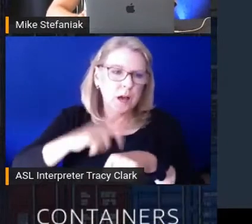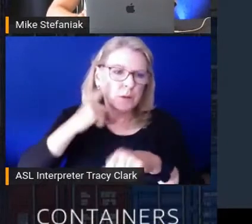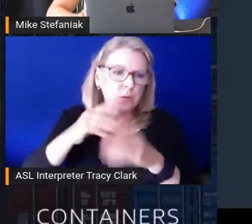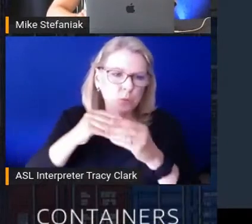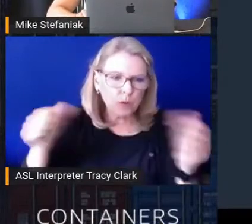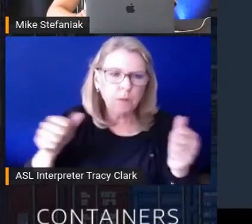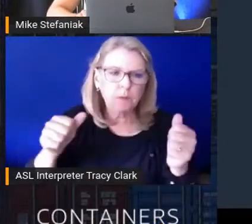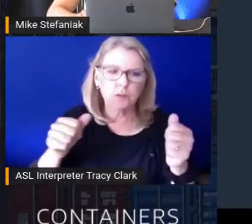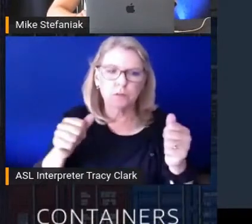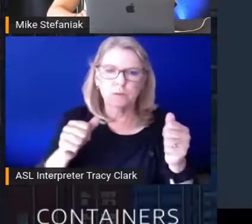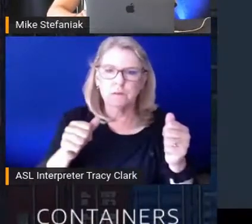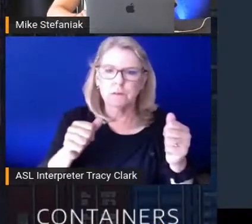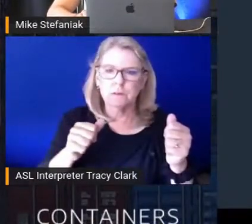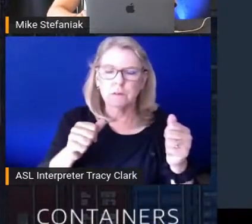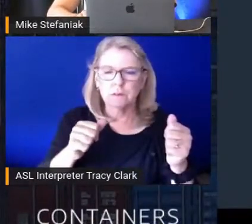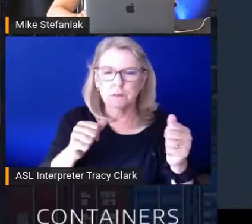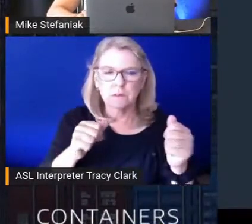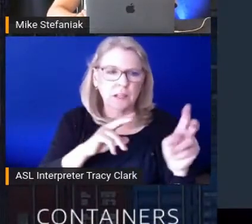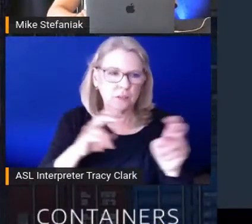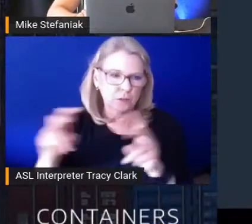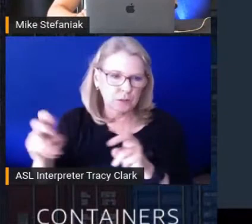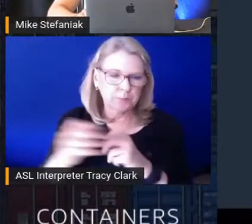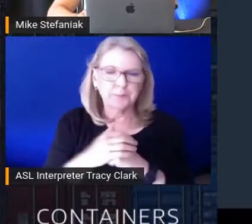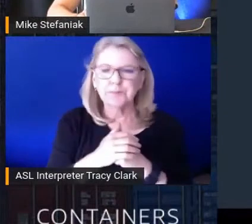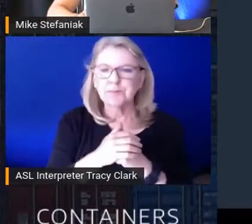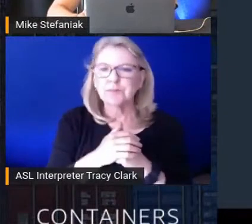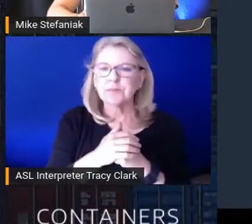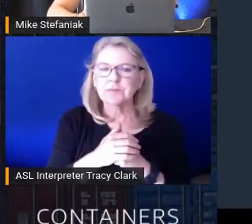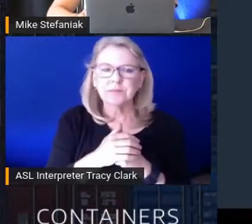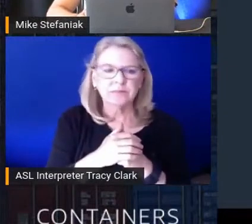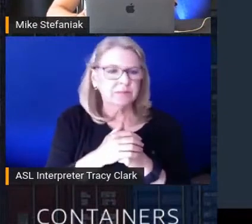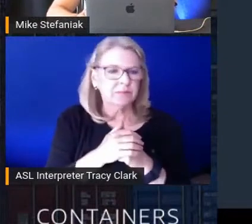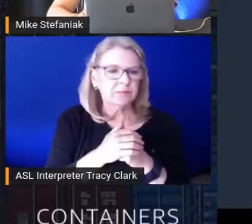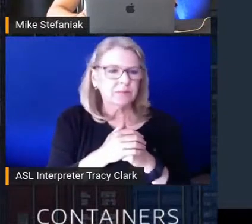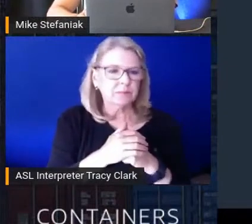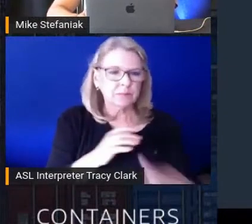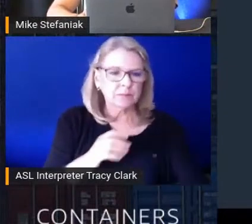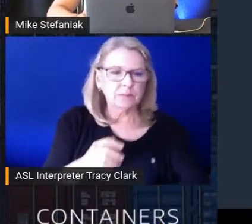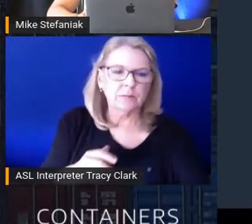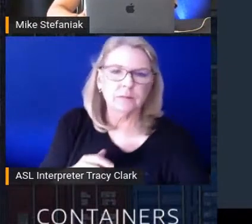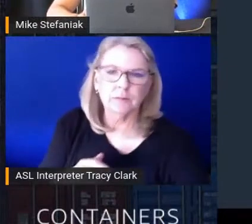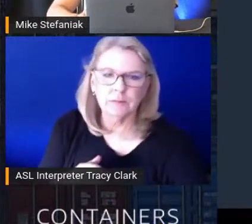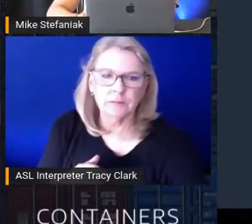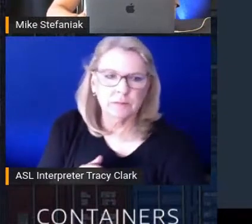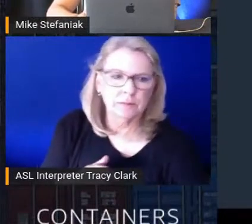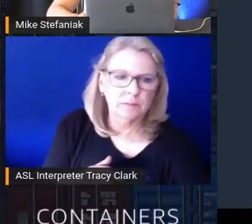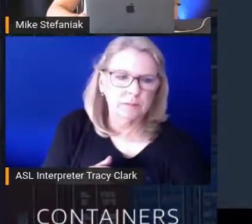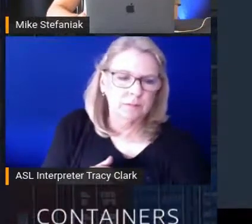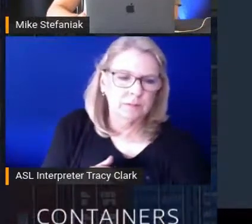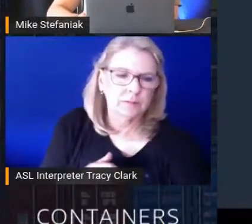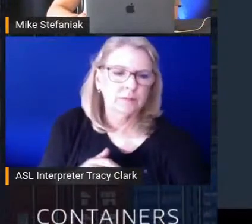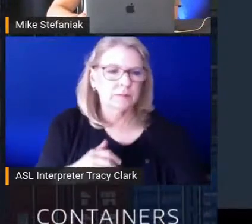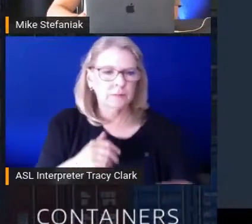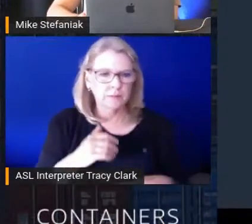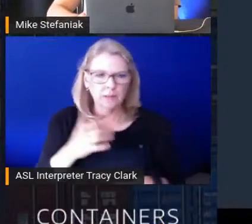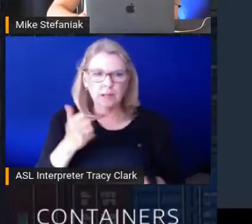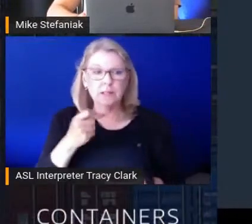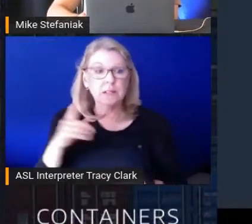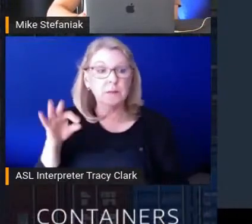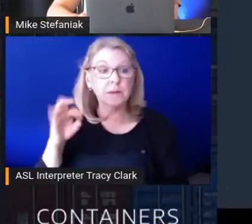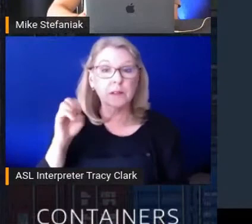So some of the features that fall into this bucket. EKS connector, that was discussed, so giving you a way to